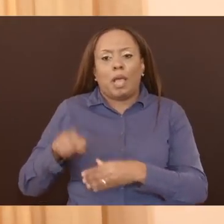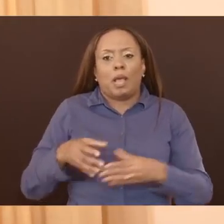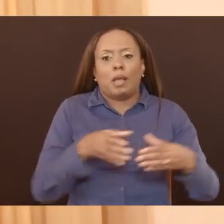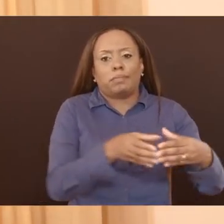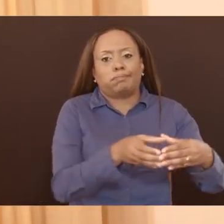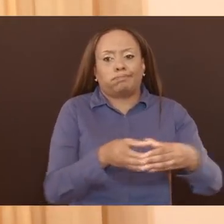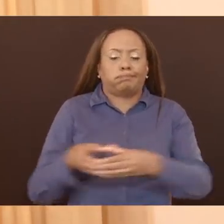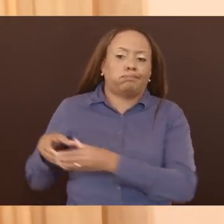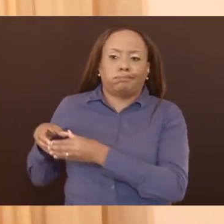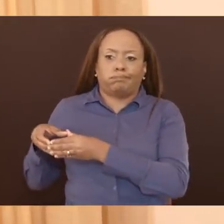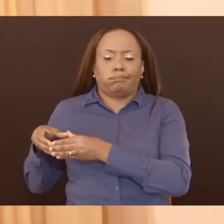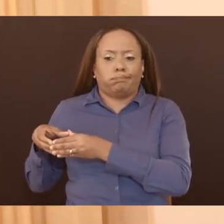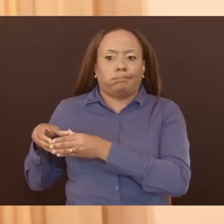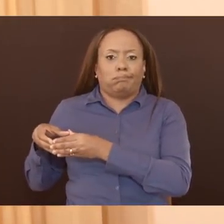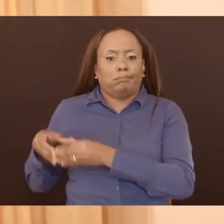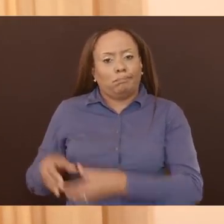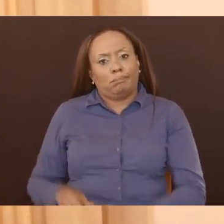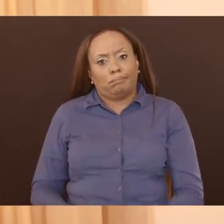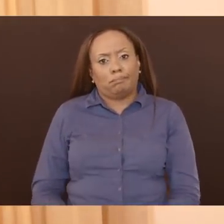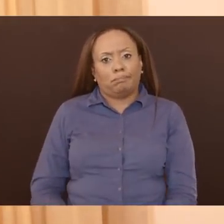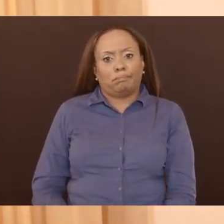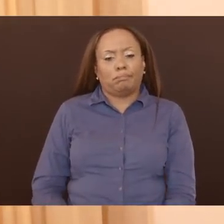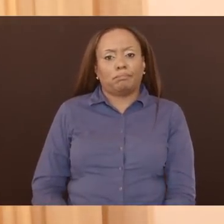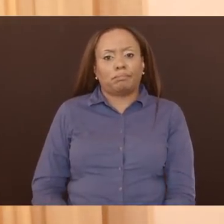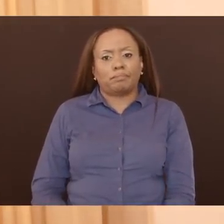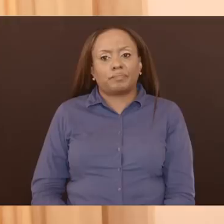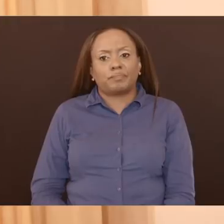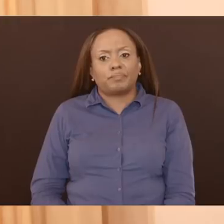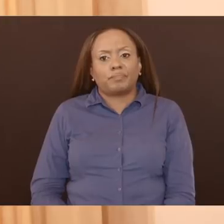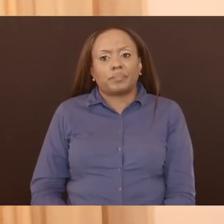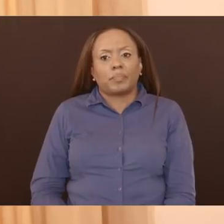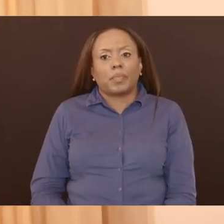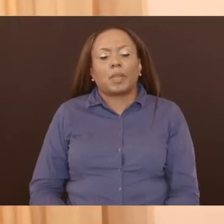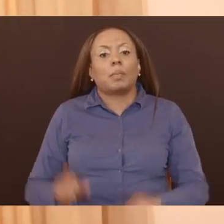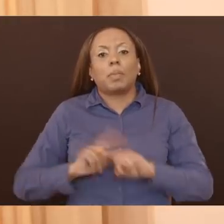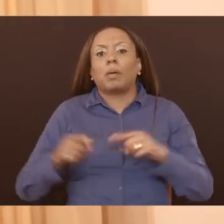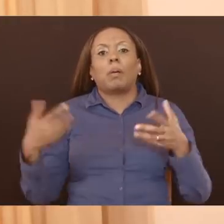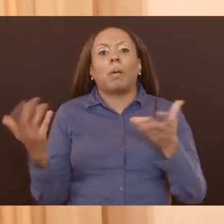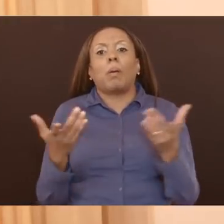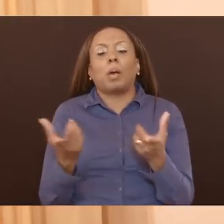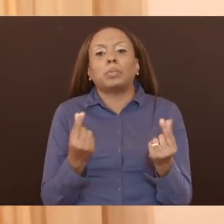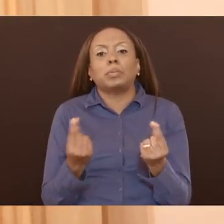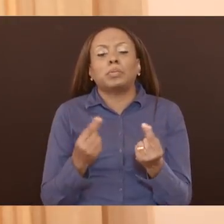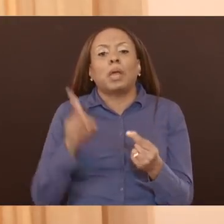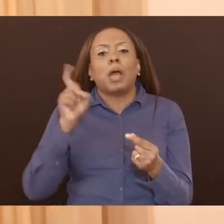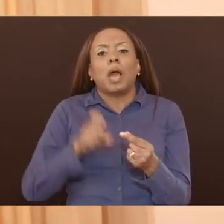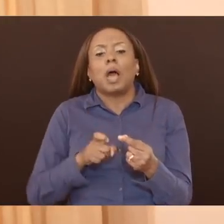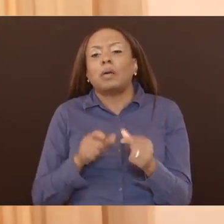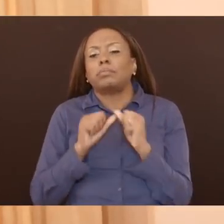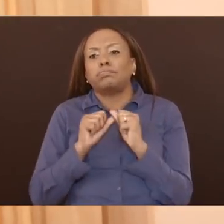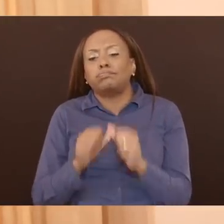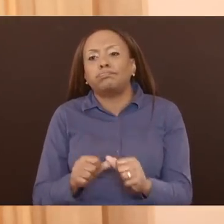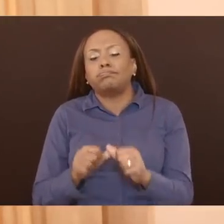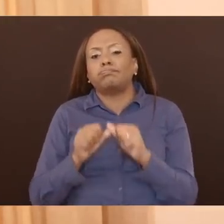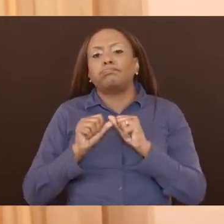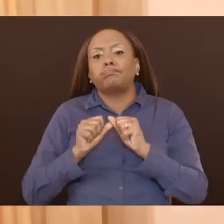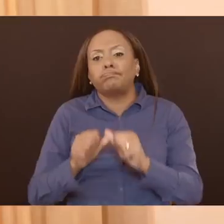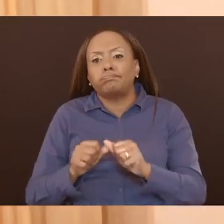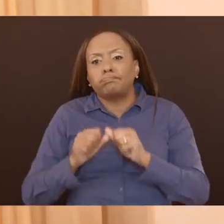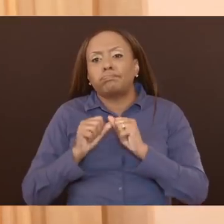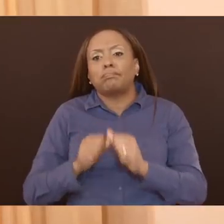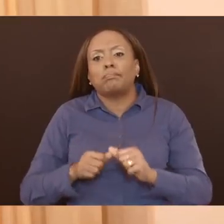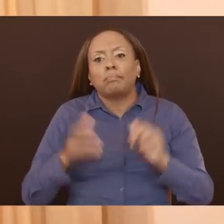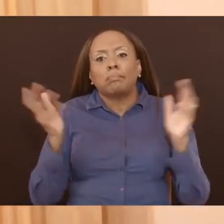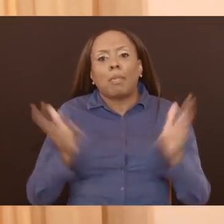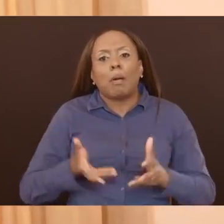have spoken to the country. In order for us to get there, we have to keep repeating the message over and over. I've told you I'm a Jimmy Cliff